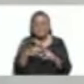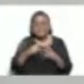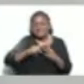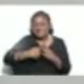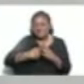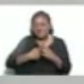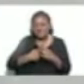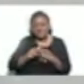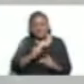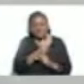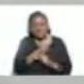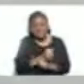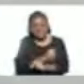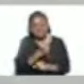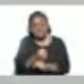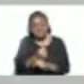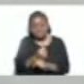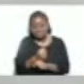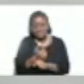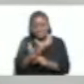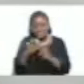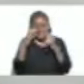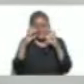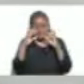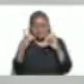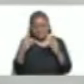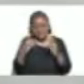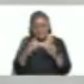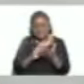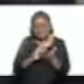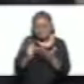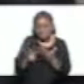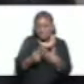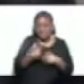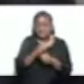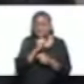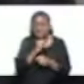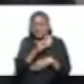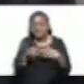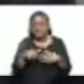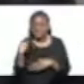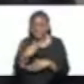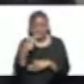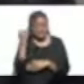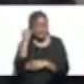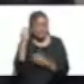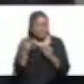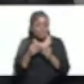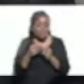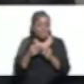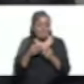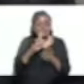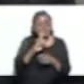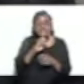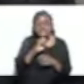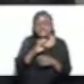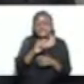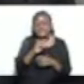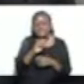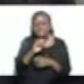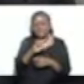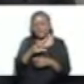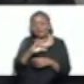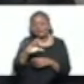education campaign to ensure that all of us no more. Democracy isn't something that a few people practice. It's just something